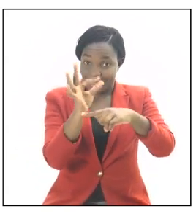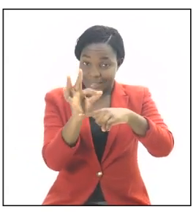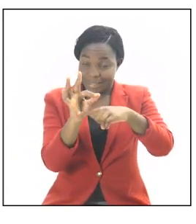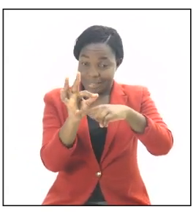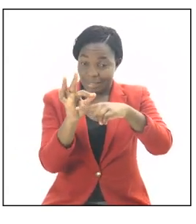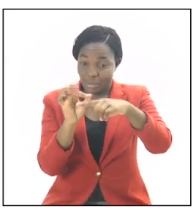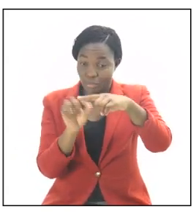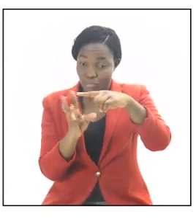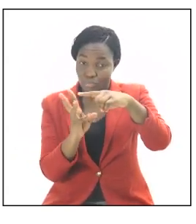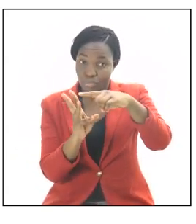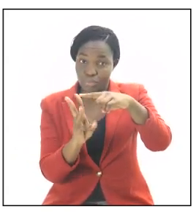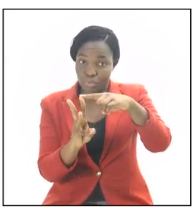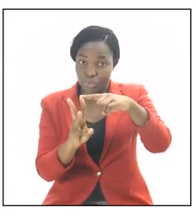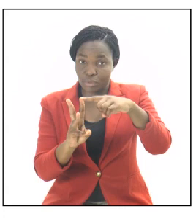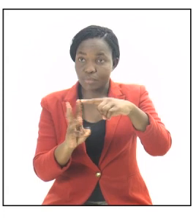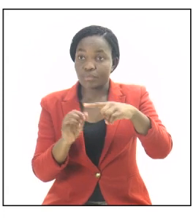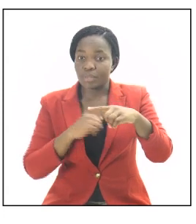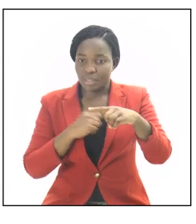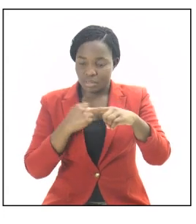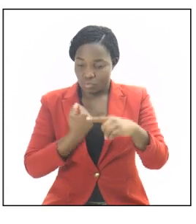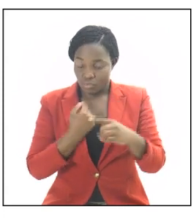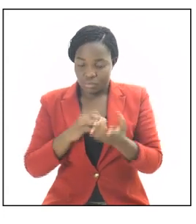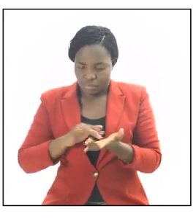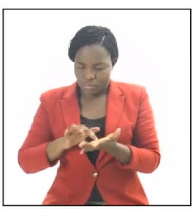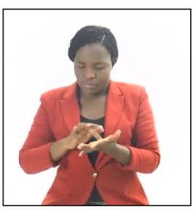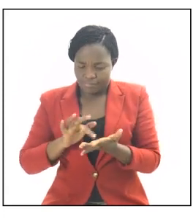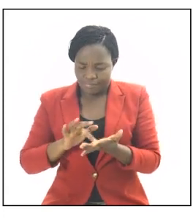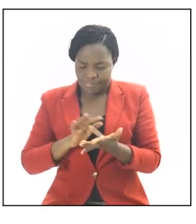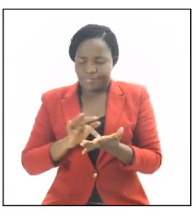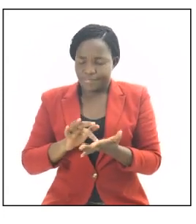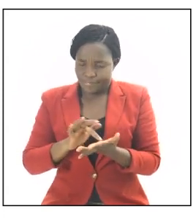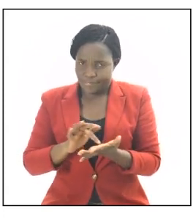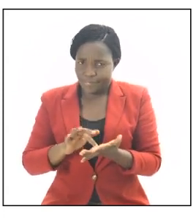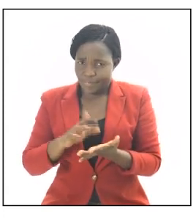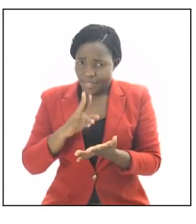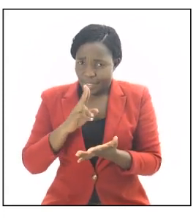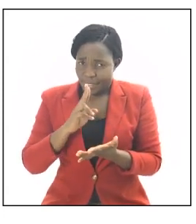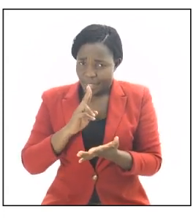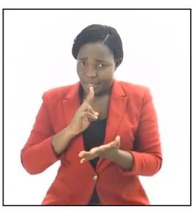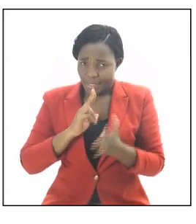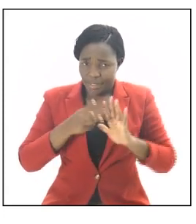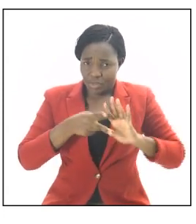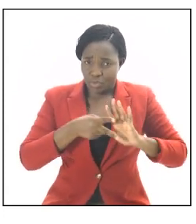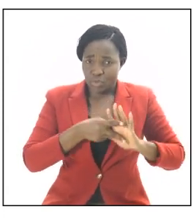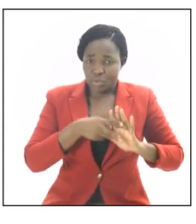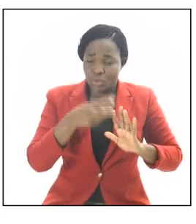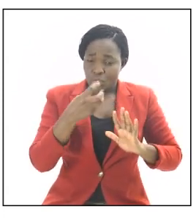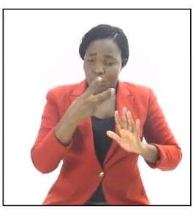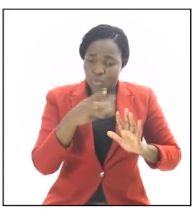6. I'll do it on the calculator. And the answer is